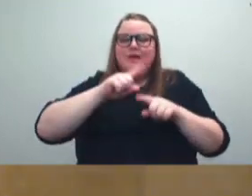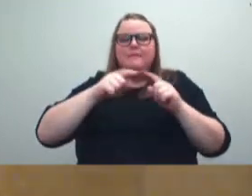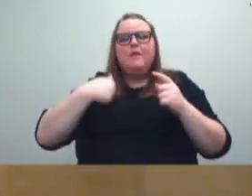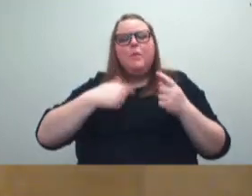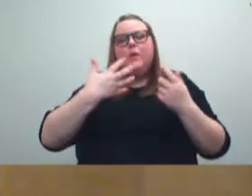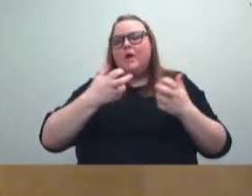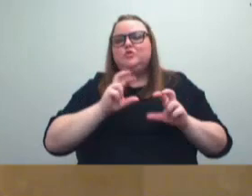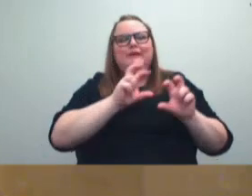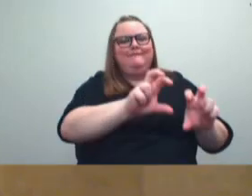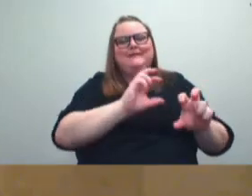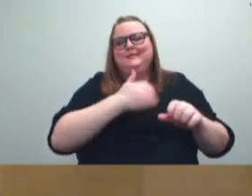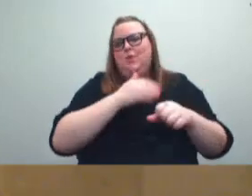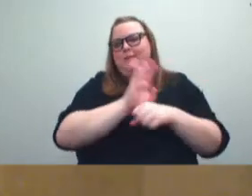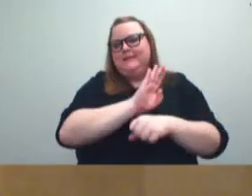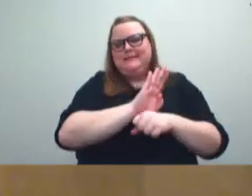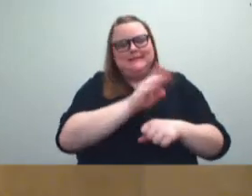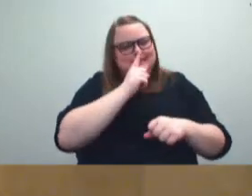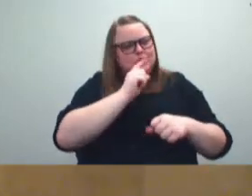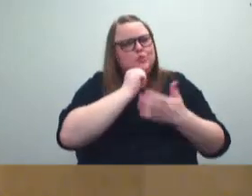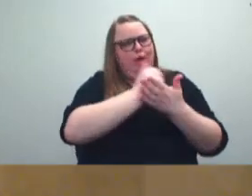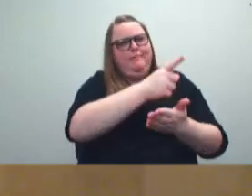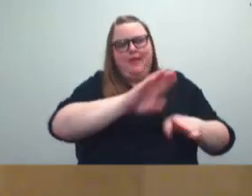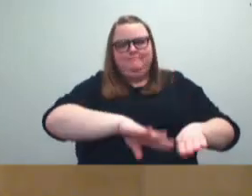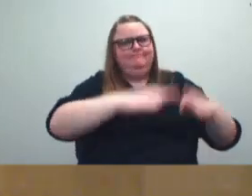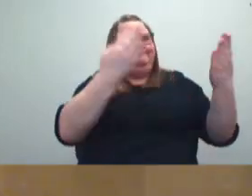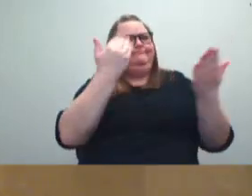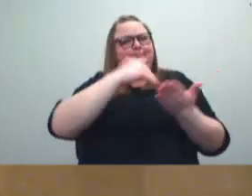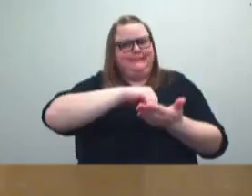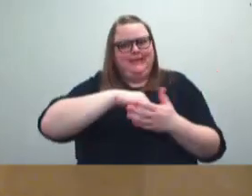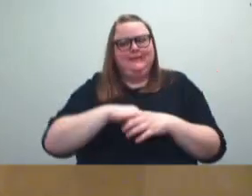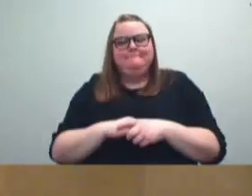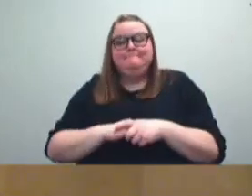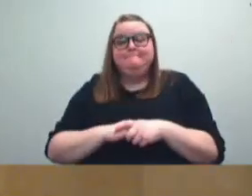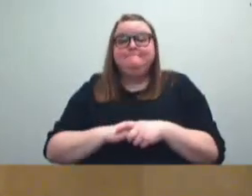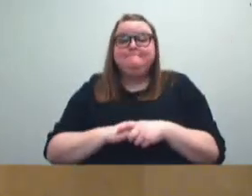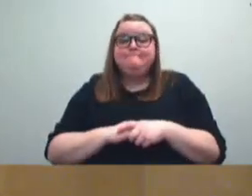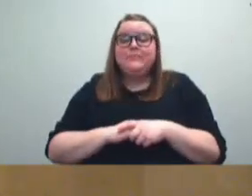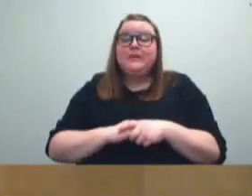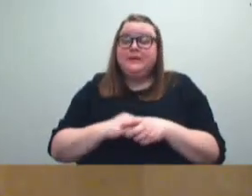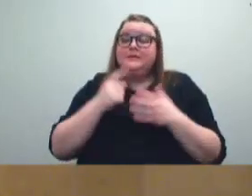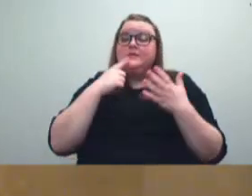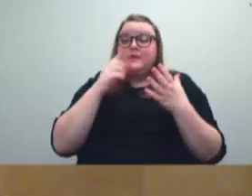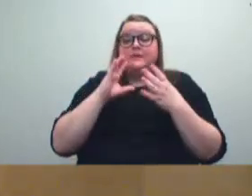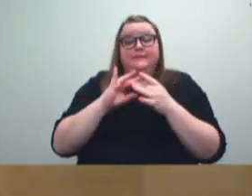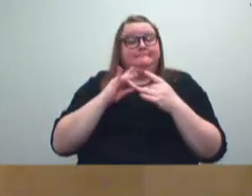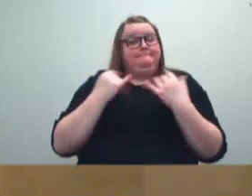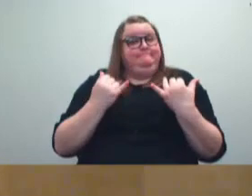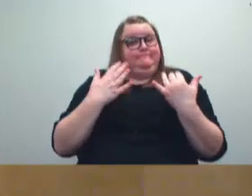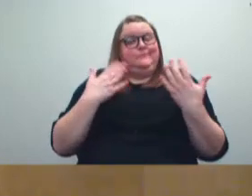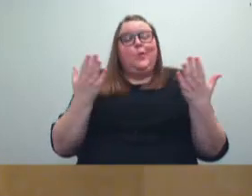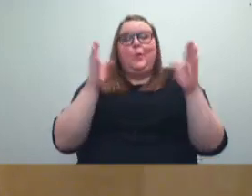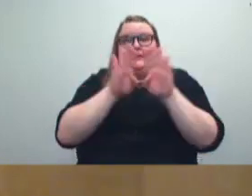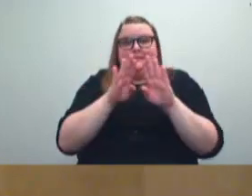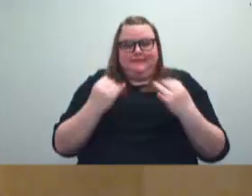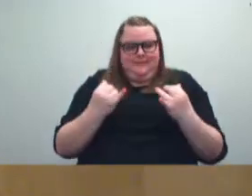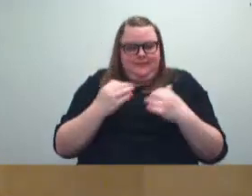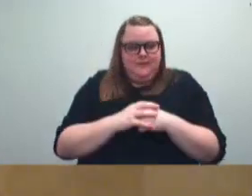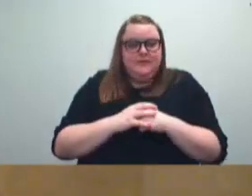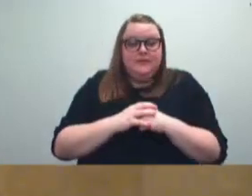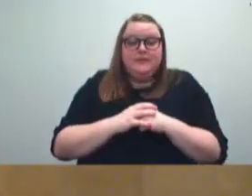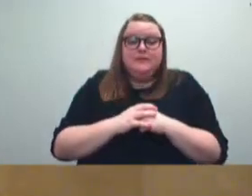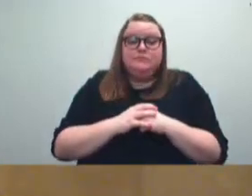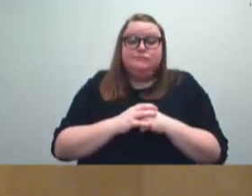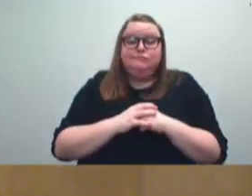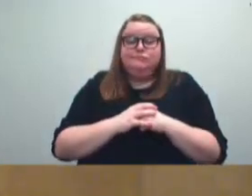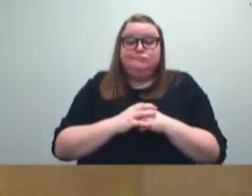and get them back on the ground. And I'd say this in my closing, is just please know that we as a region are working